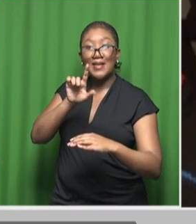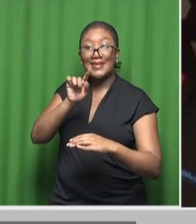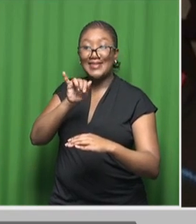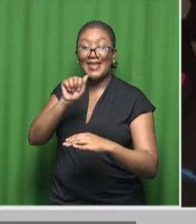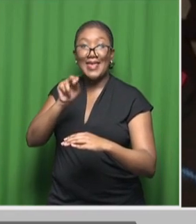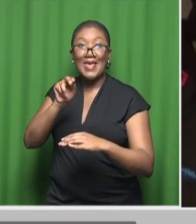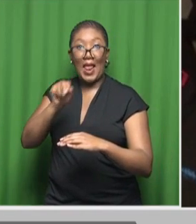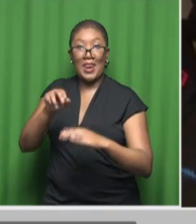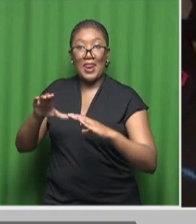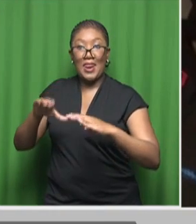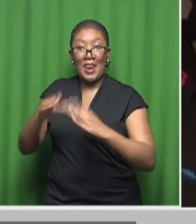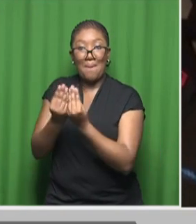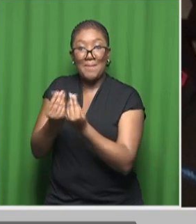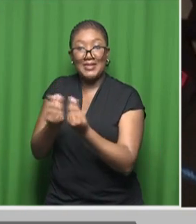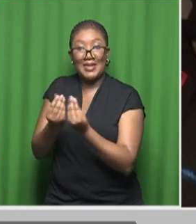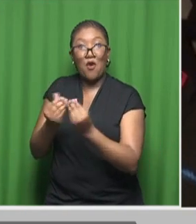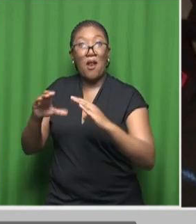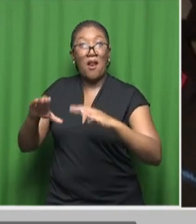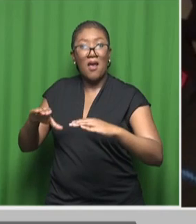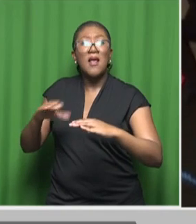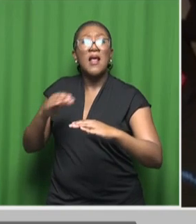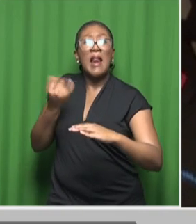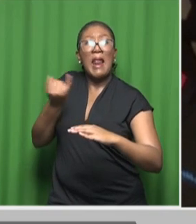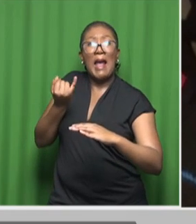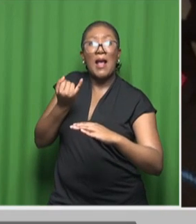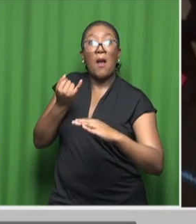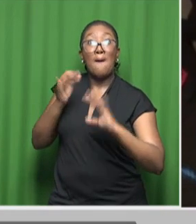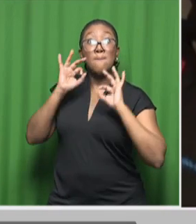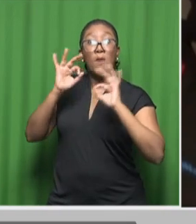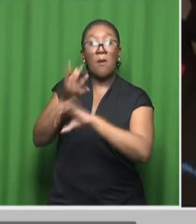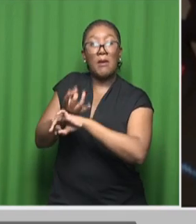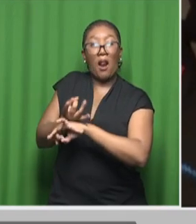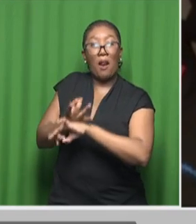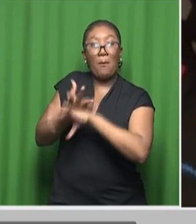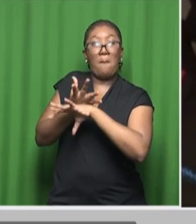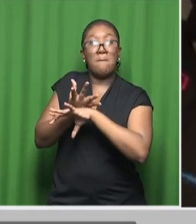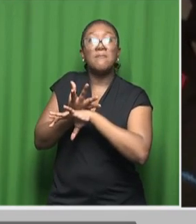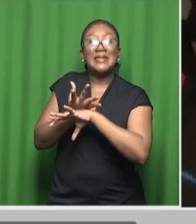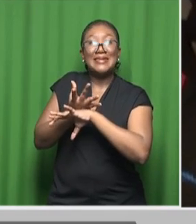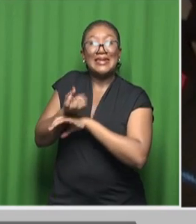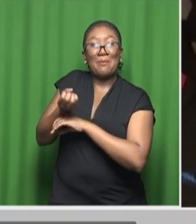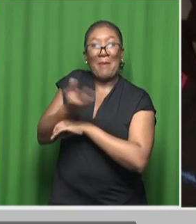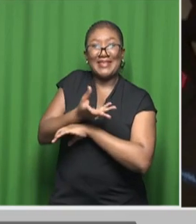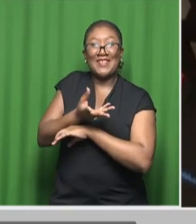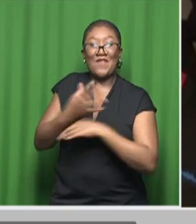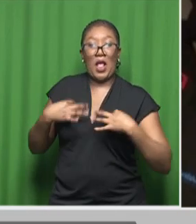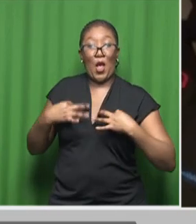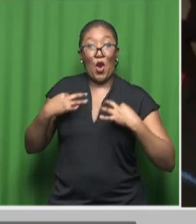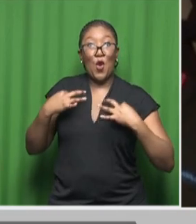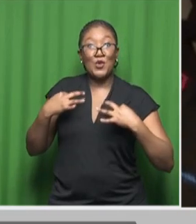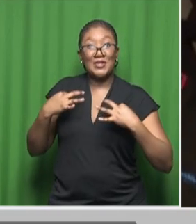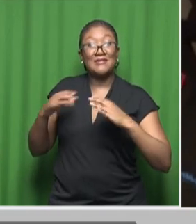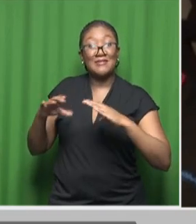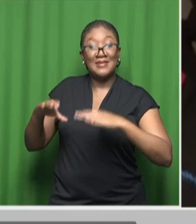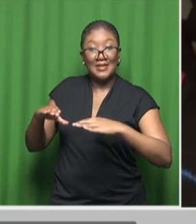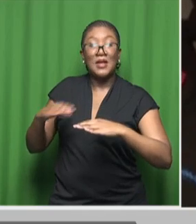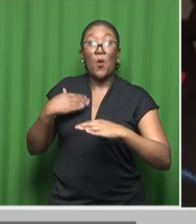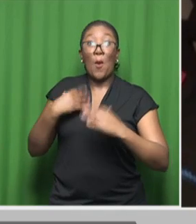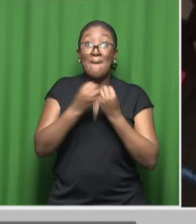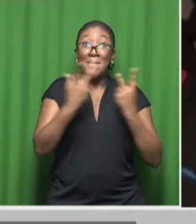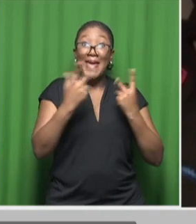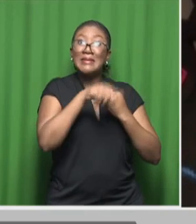specifically materials that you use to make luxury clothing. Right. There are a lot of luxury brands